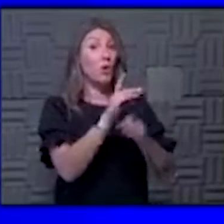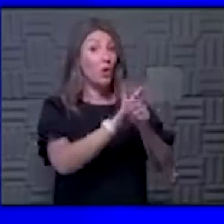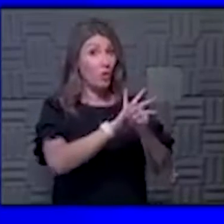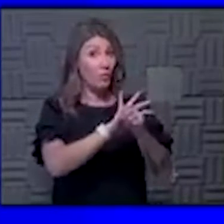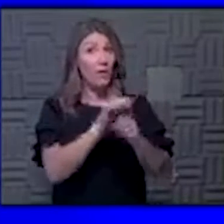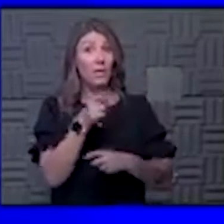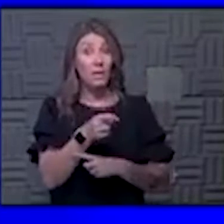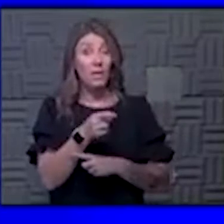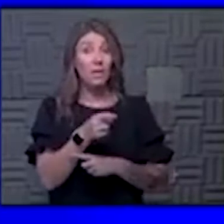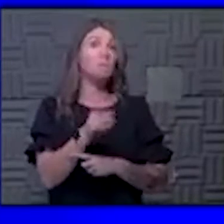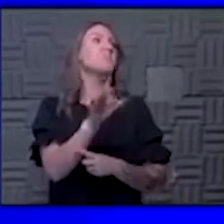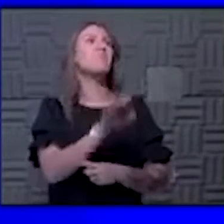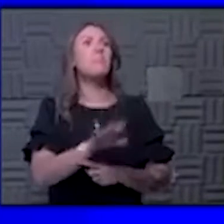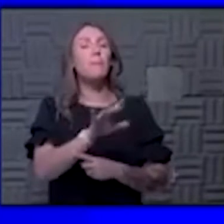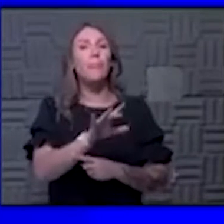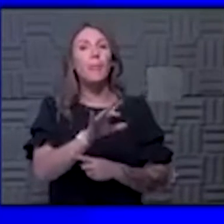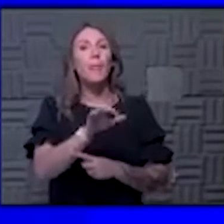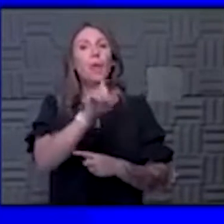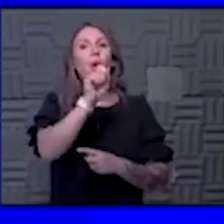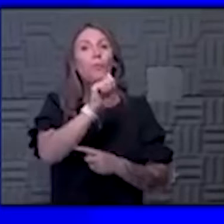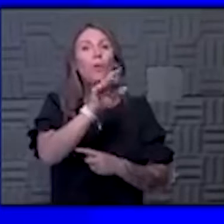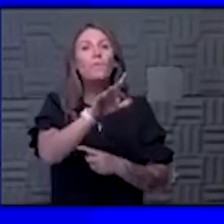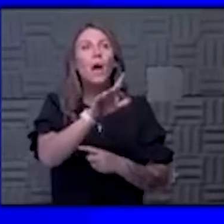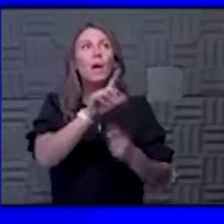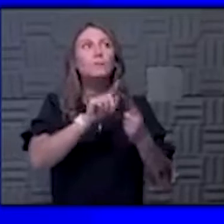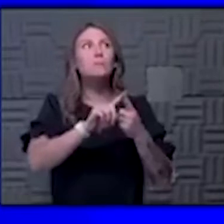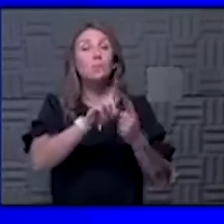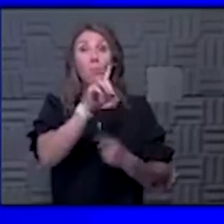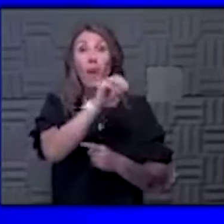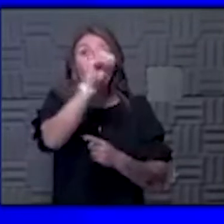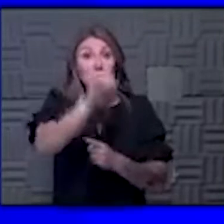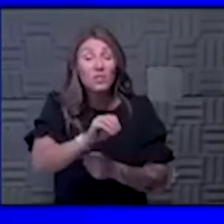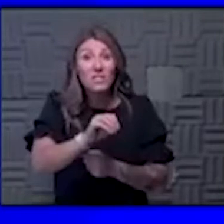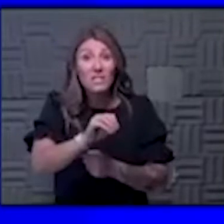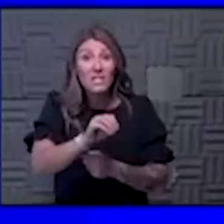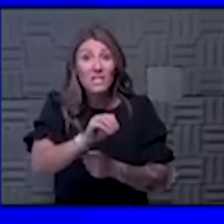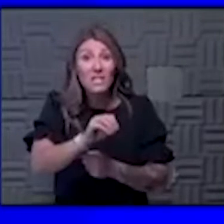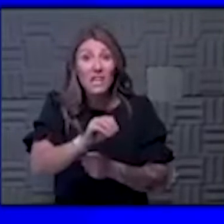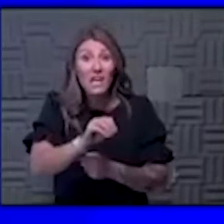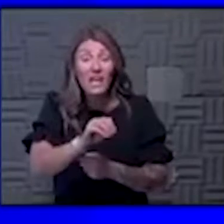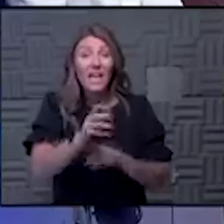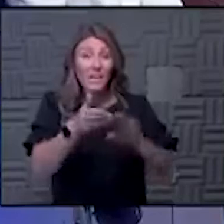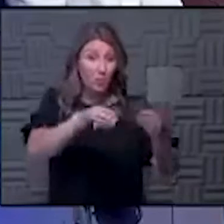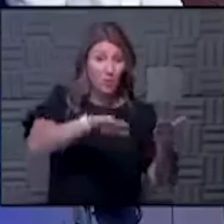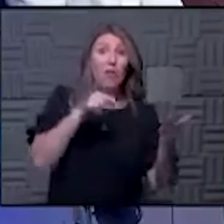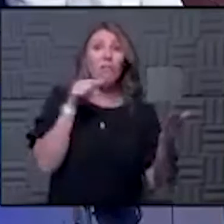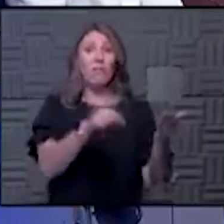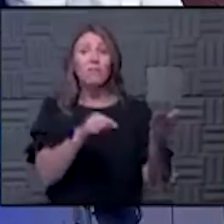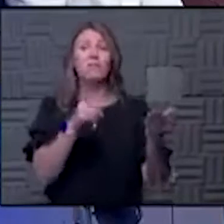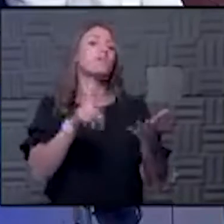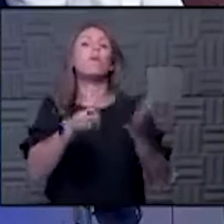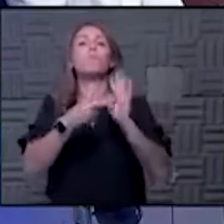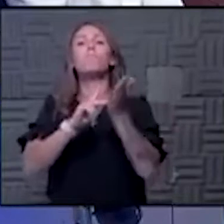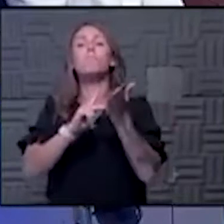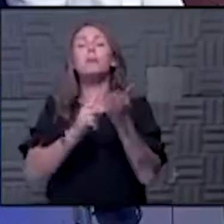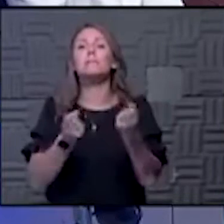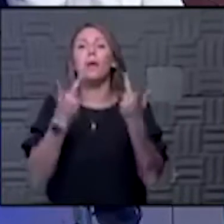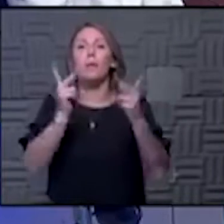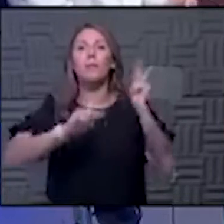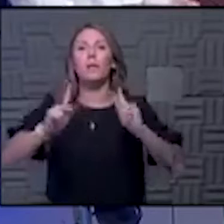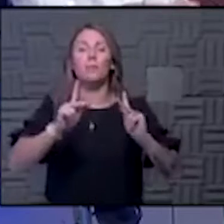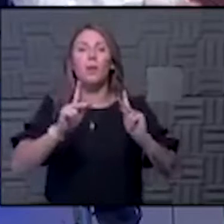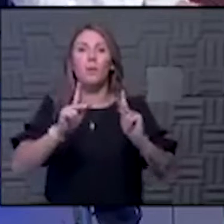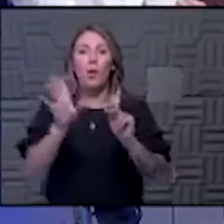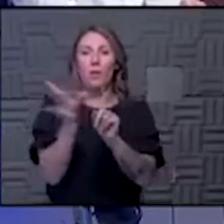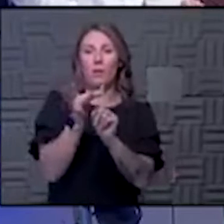it's hanging around 0.5 to 1, essentially. So that's And the case 10 to 20 fatality is times how many more. people who get the disease die from that disease. And how